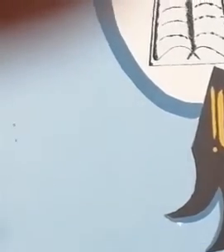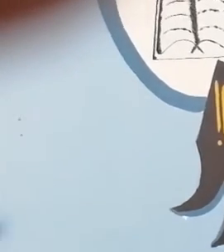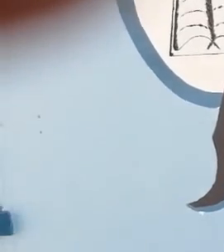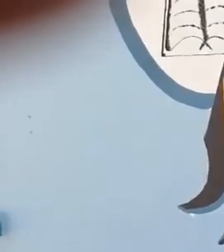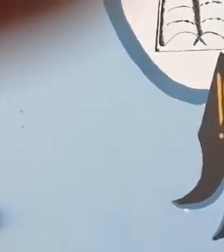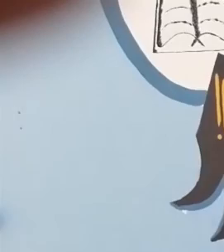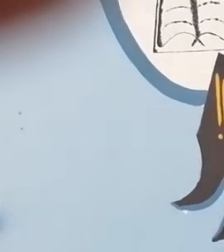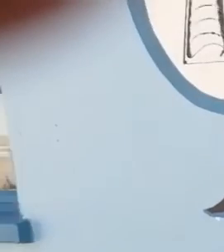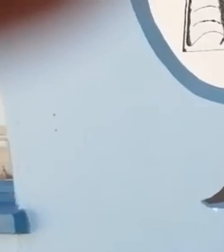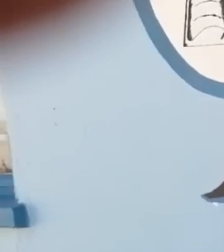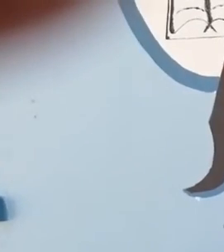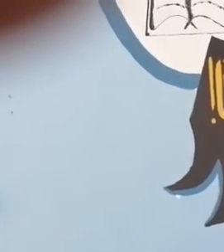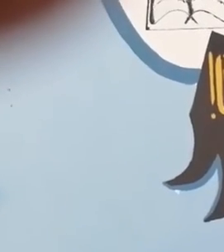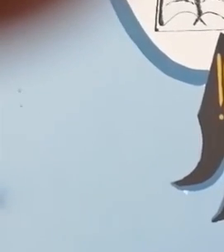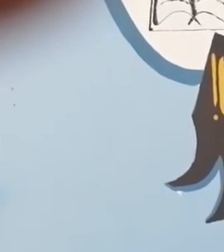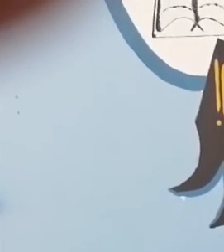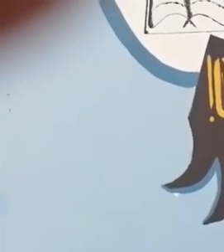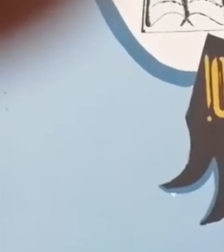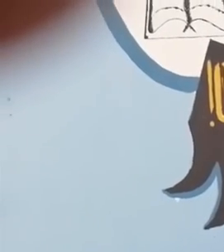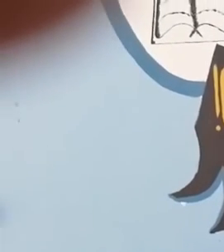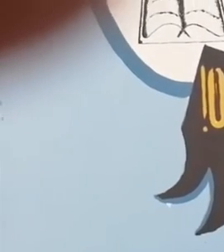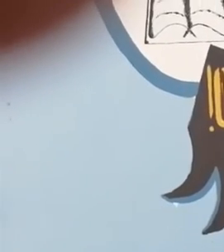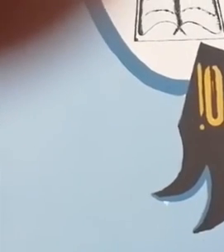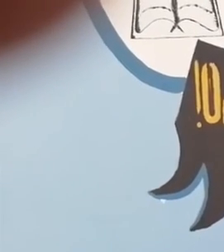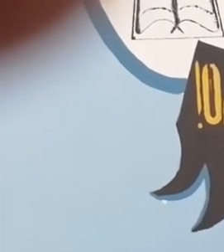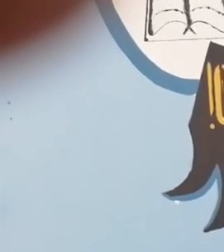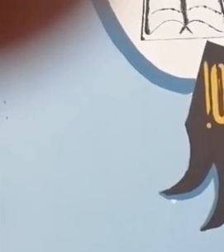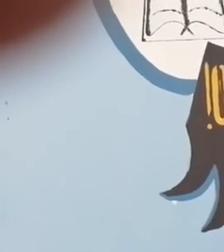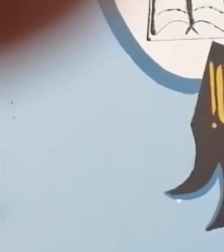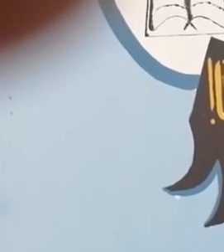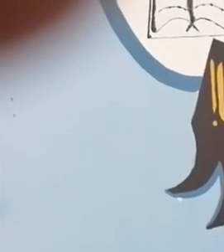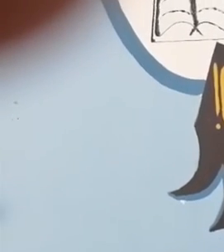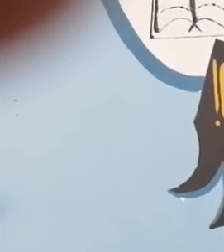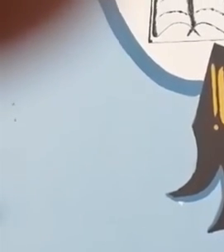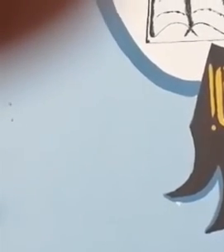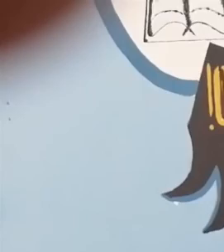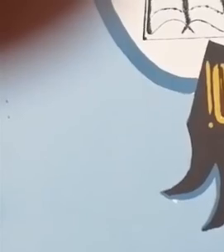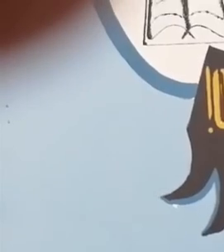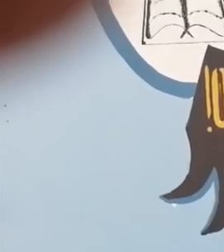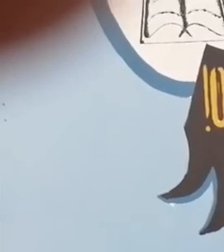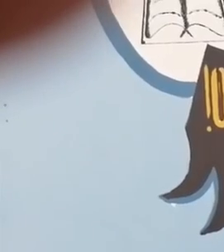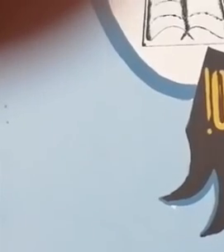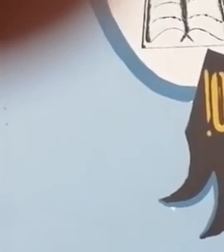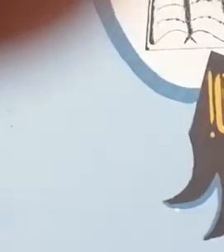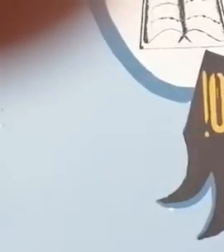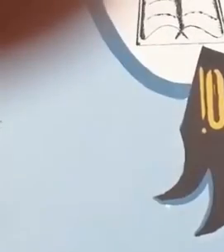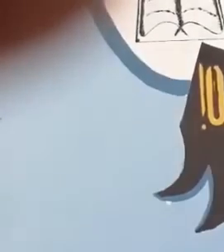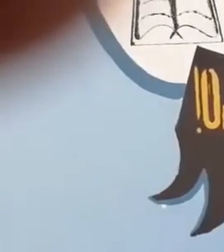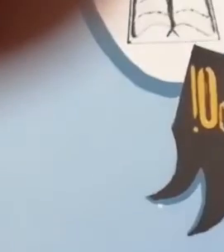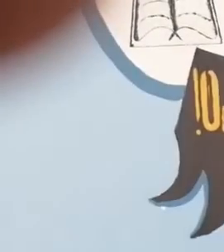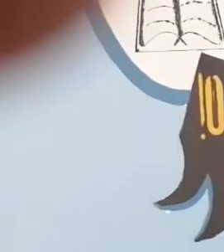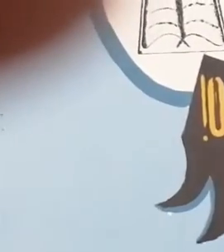learners, to your local learners and your local parents here in this time that we find ourselves in now. Just a message to